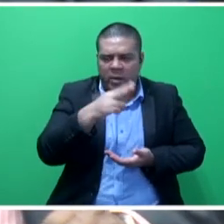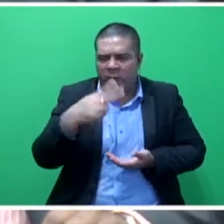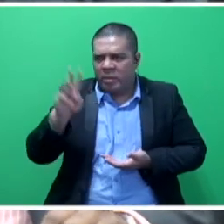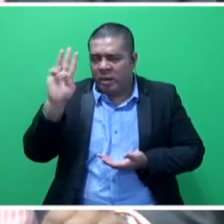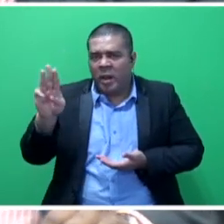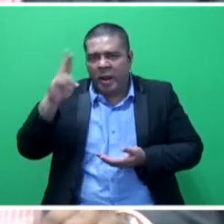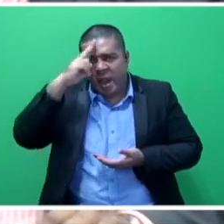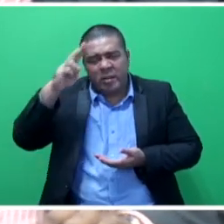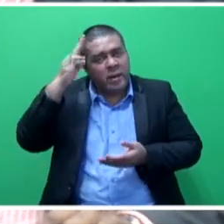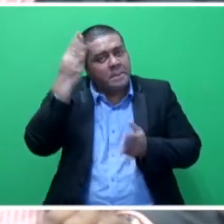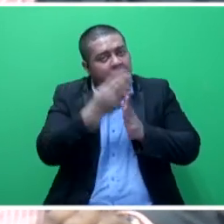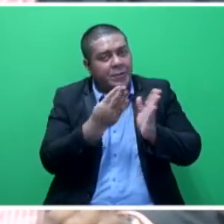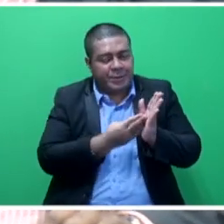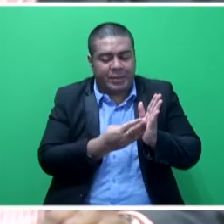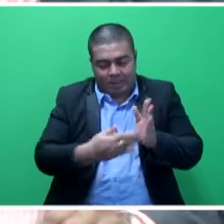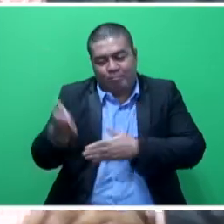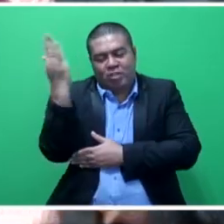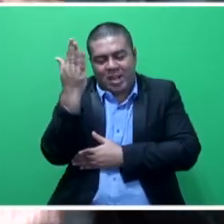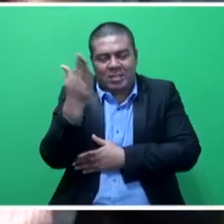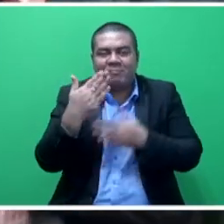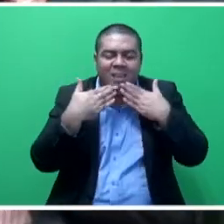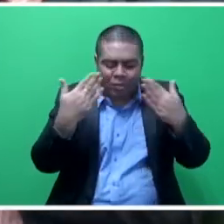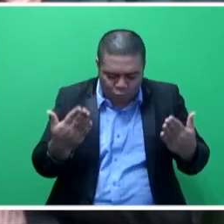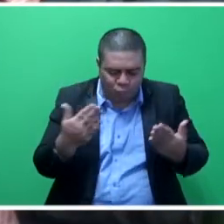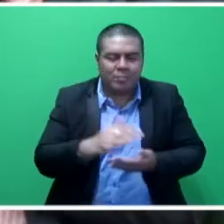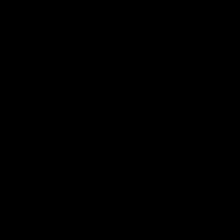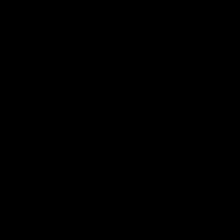2022-2023 national budget as presented. Thank you.